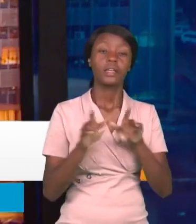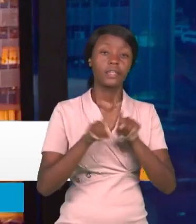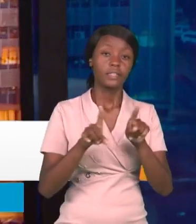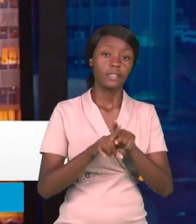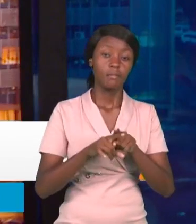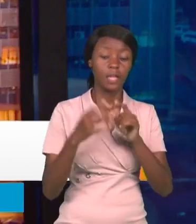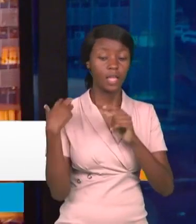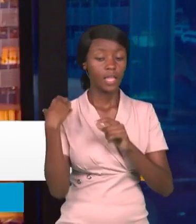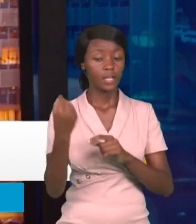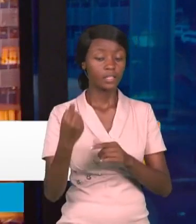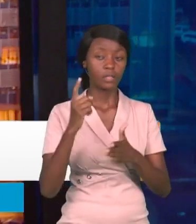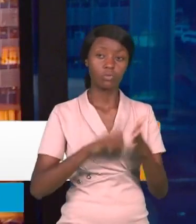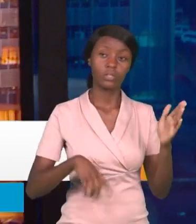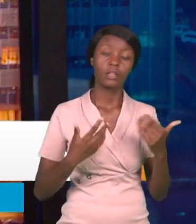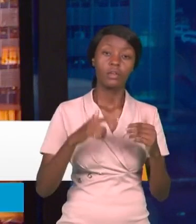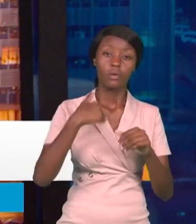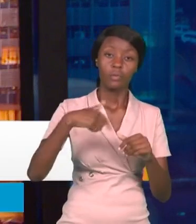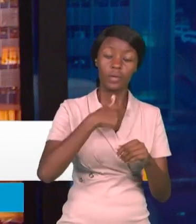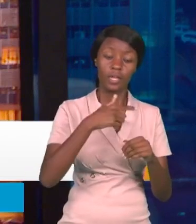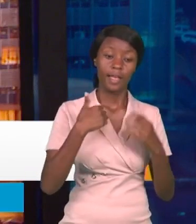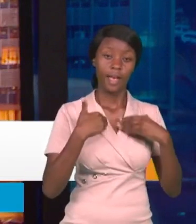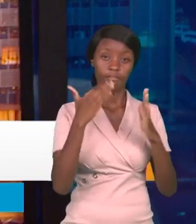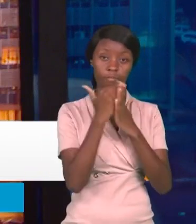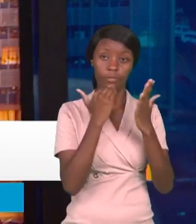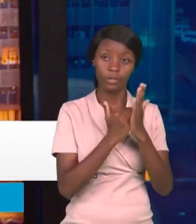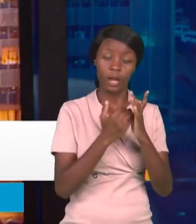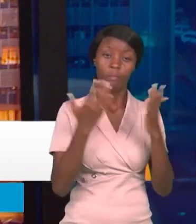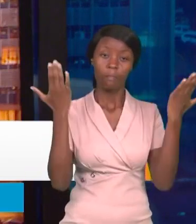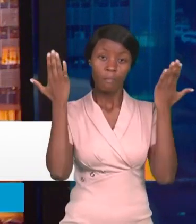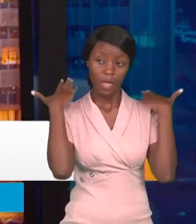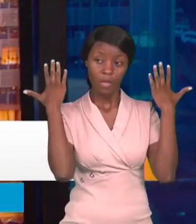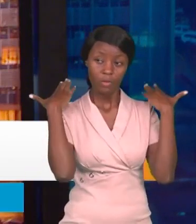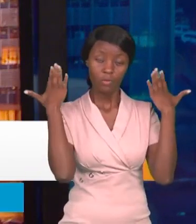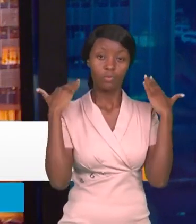Most recent, we were doing a program in Meru County,